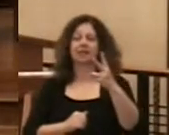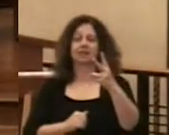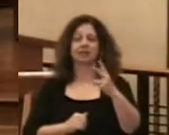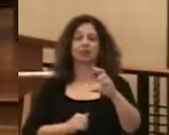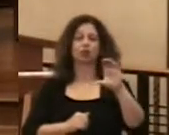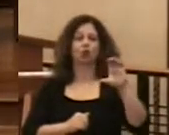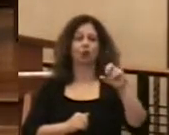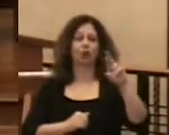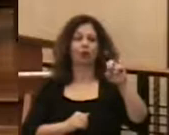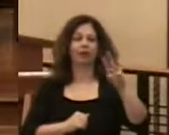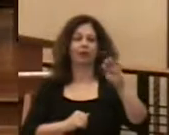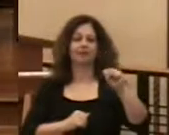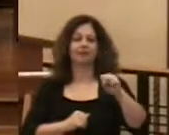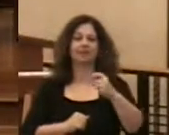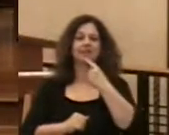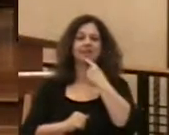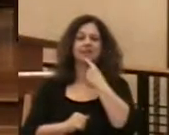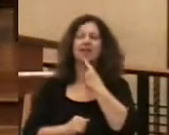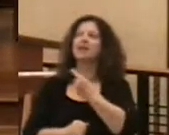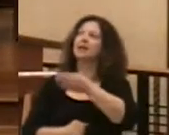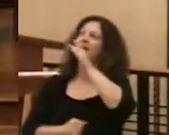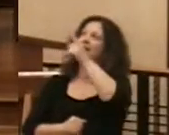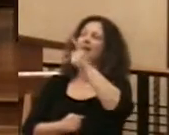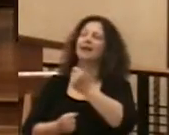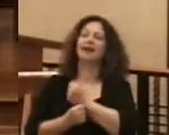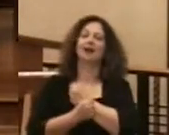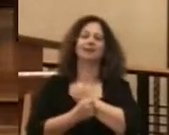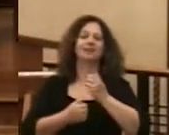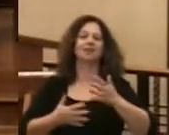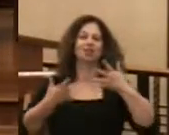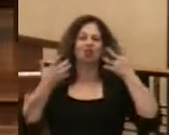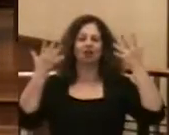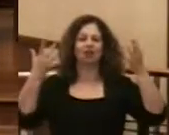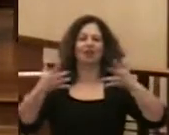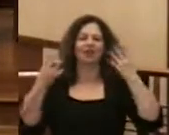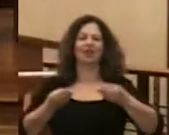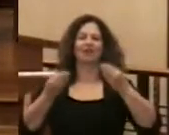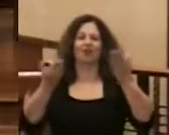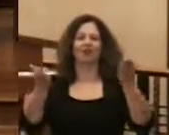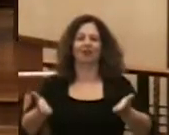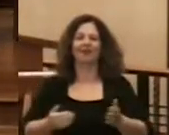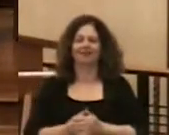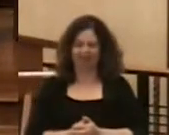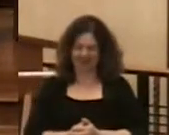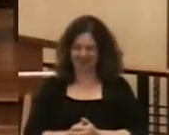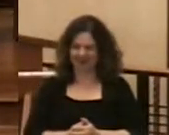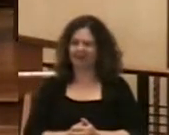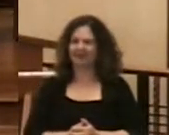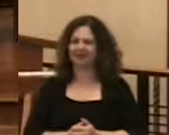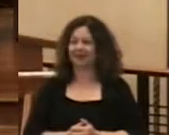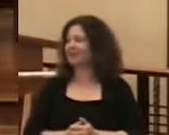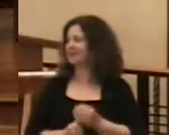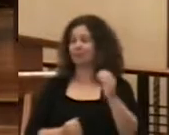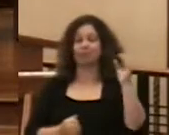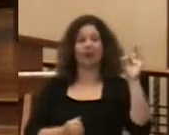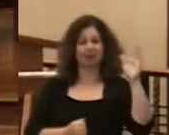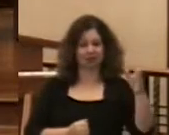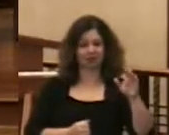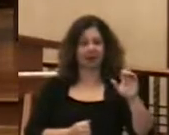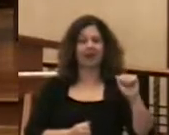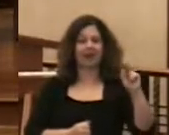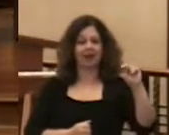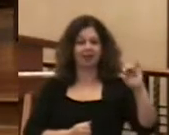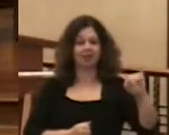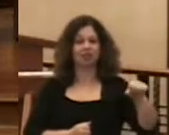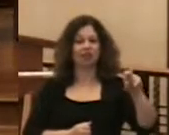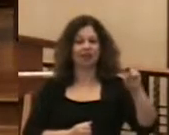"God loves a cheerful giver," and we are in the midst of our monthly commitment weekends. As Pastor Anjanette said, we have a